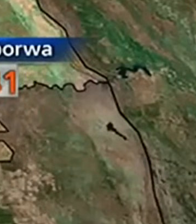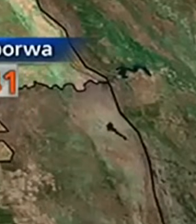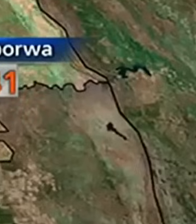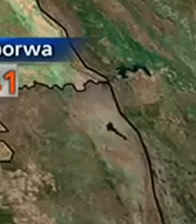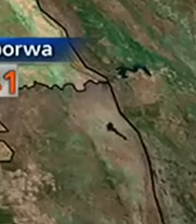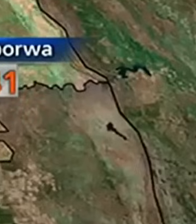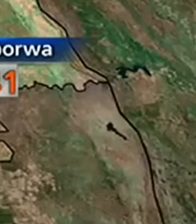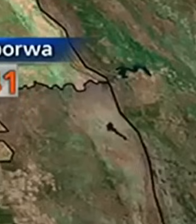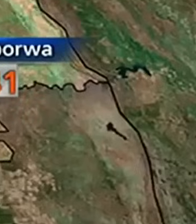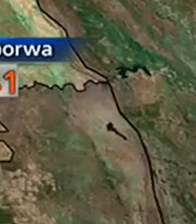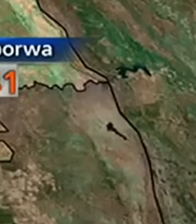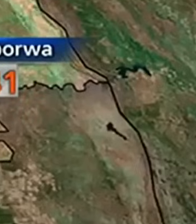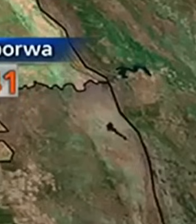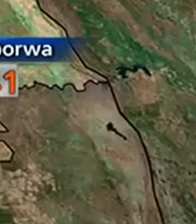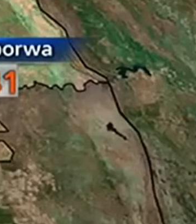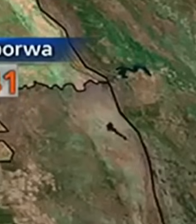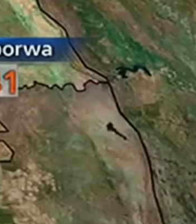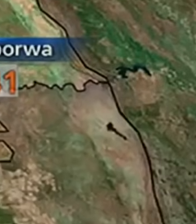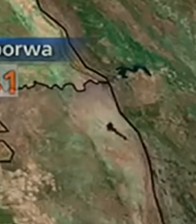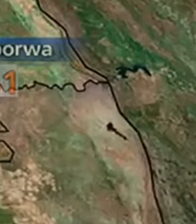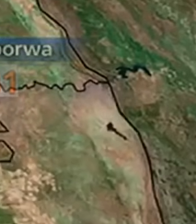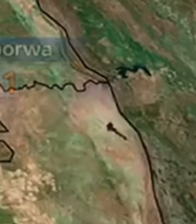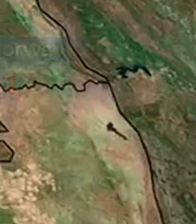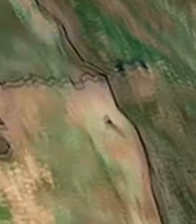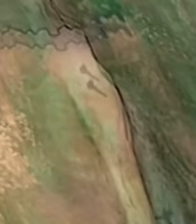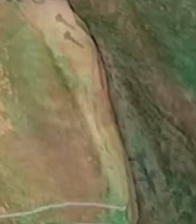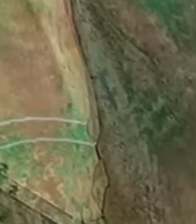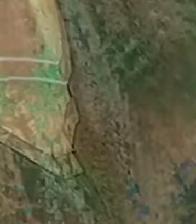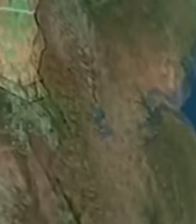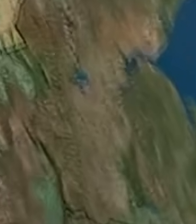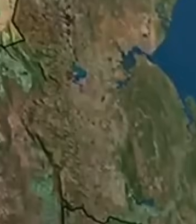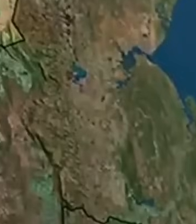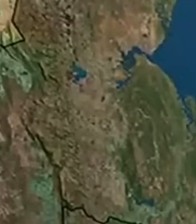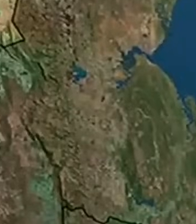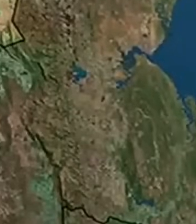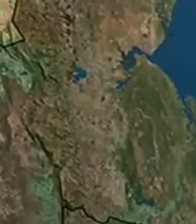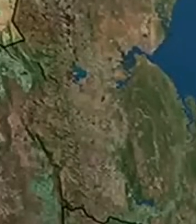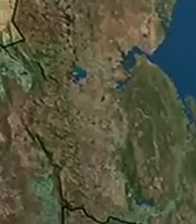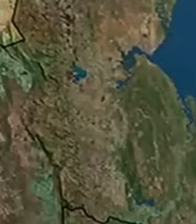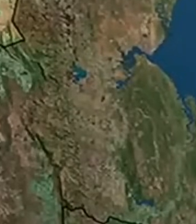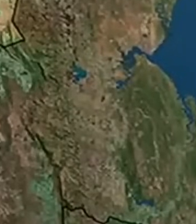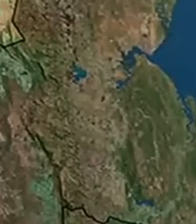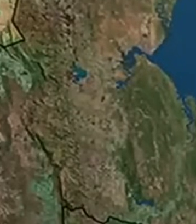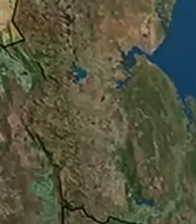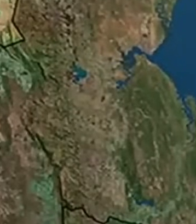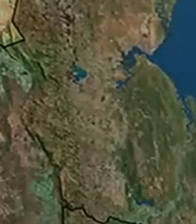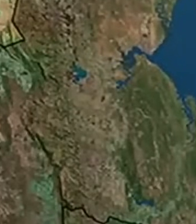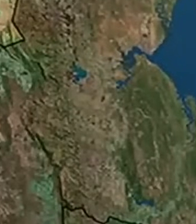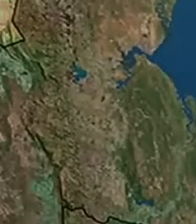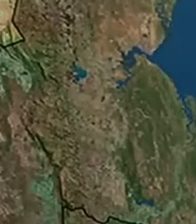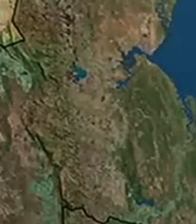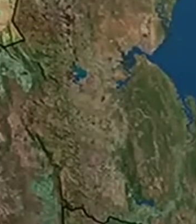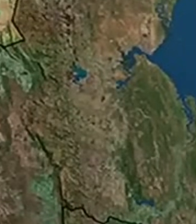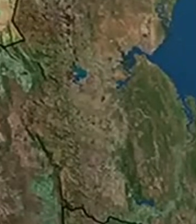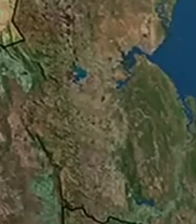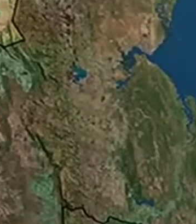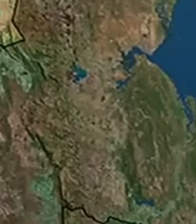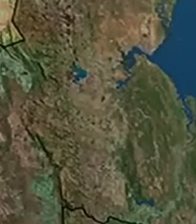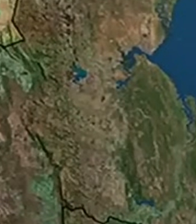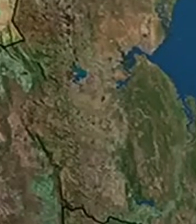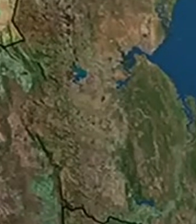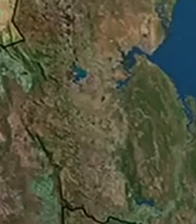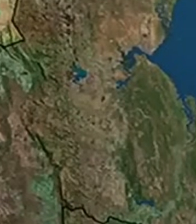tla fišela go ntšha noga meleteng ka Mosina le gona ka Lephalale ke tša 41 ka Mpumalanga province yeo ka moka go tla fišela go ntšha noga meleteng ka